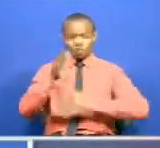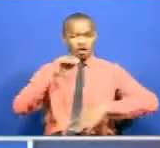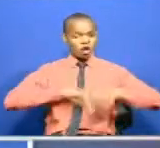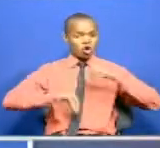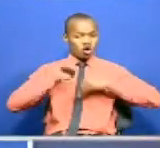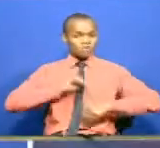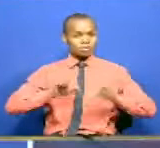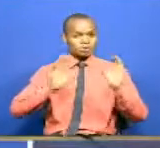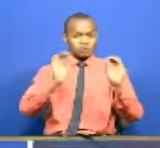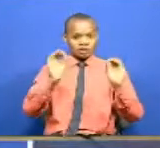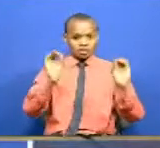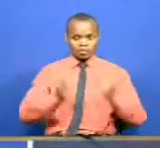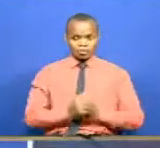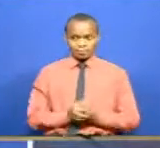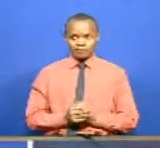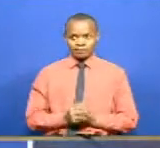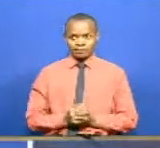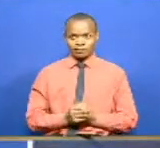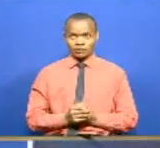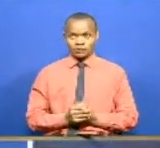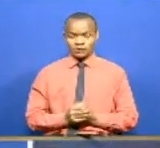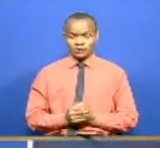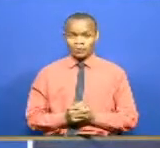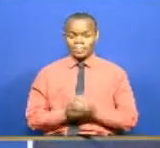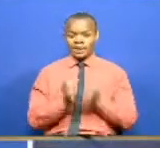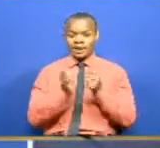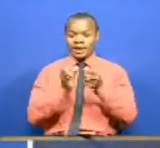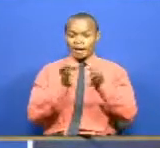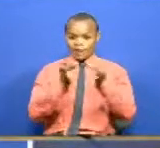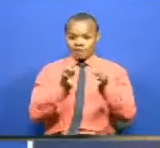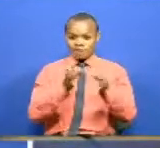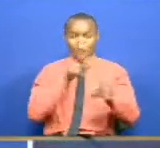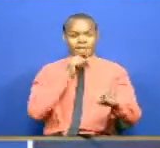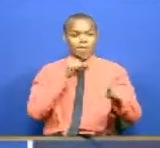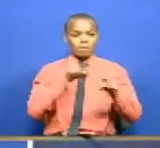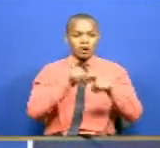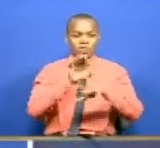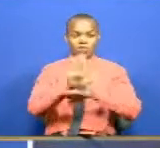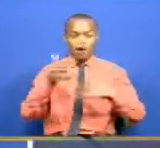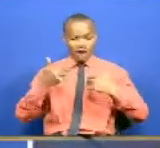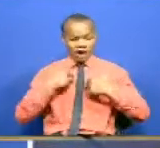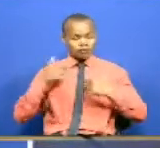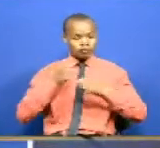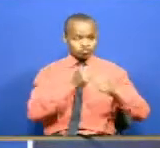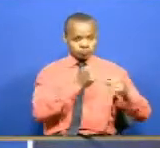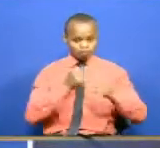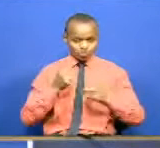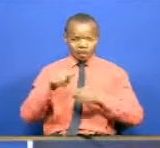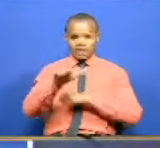unakabiliwa. Even if your brother has a workshop which cannot produce, don't give him.